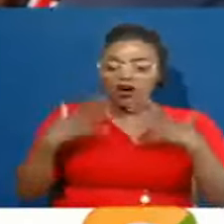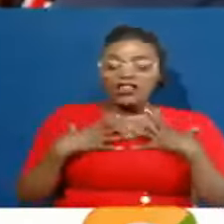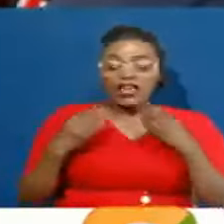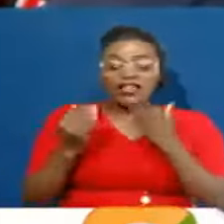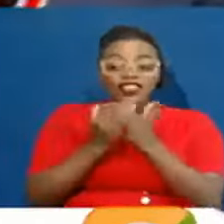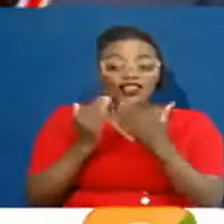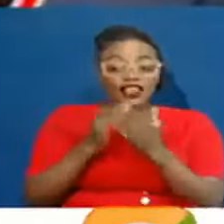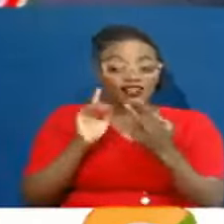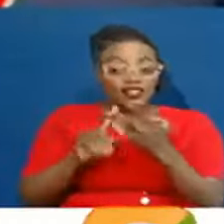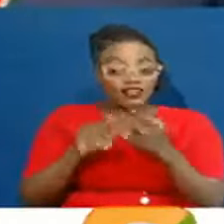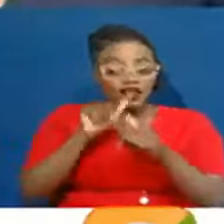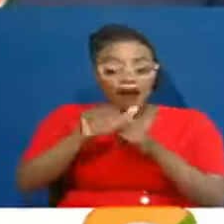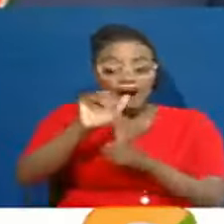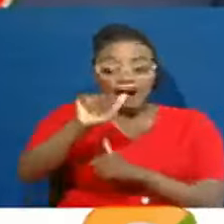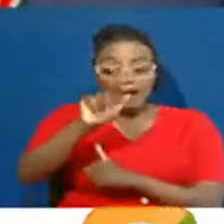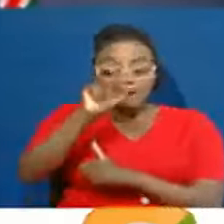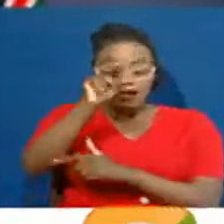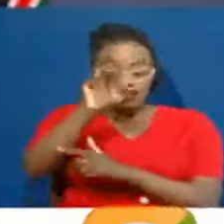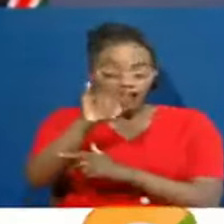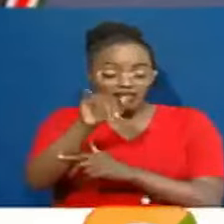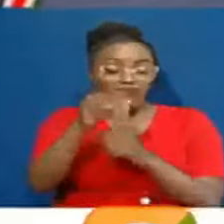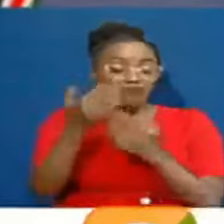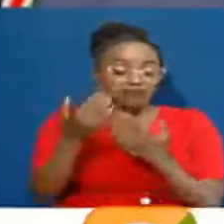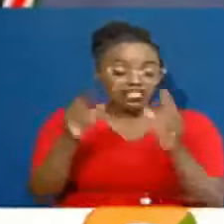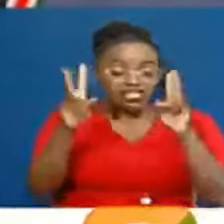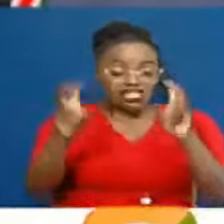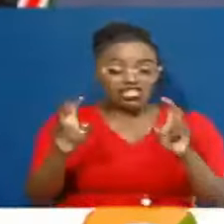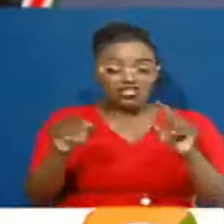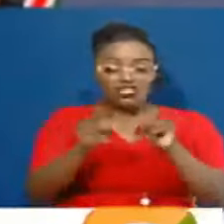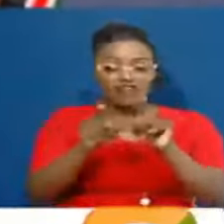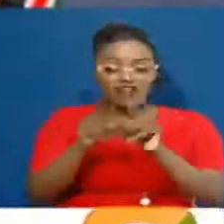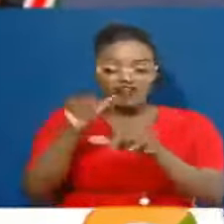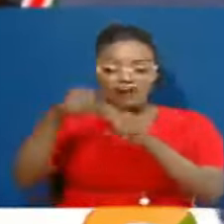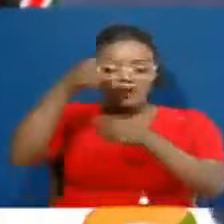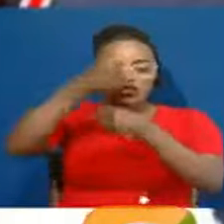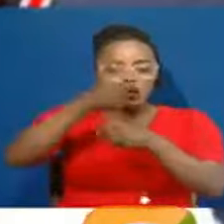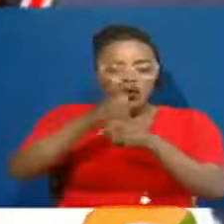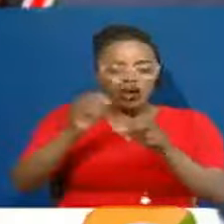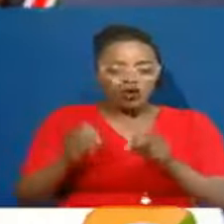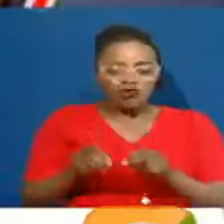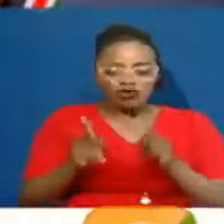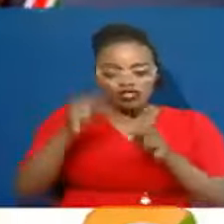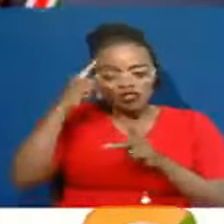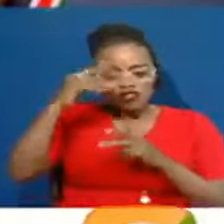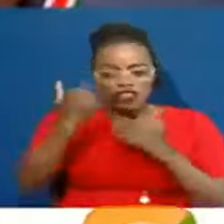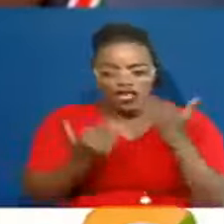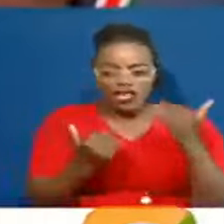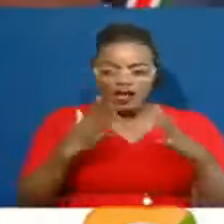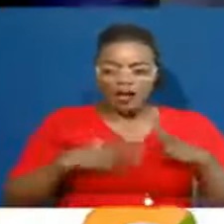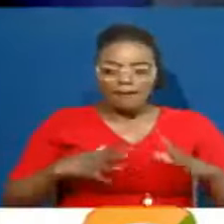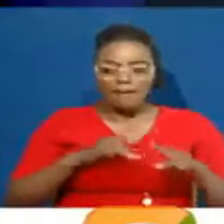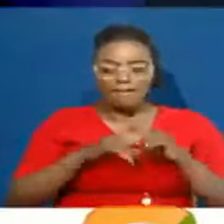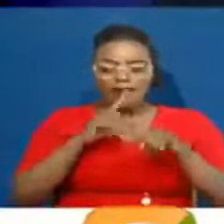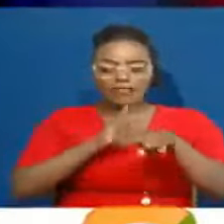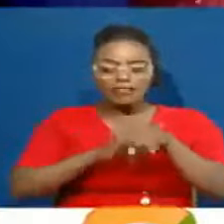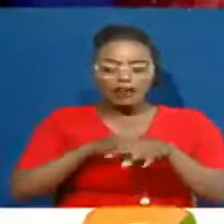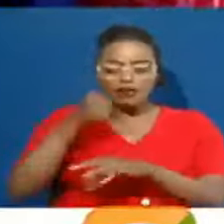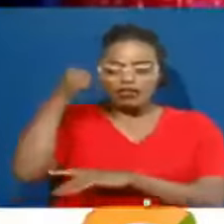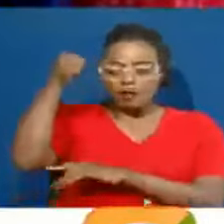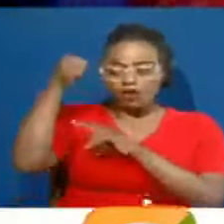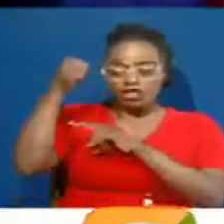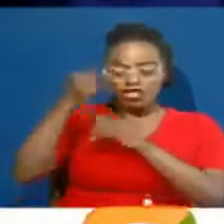they do not care about a Danny deal, they do not care about employment opportunities for young people. But when it comes to